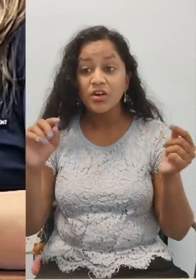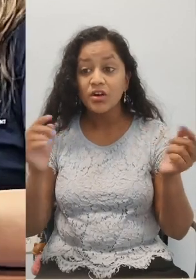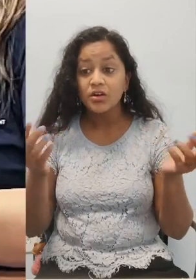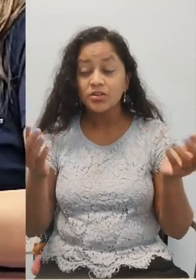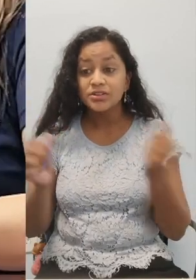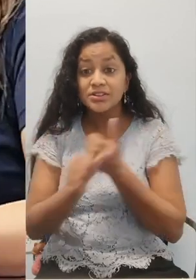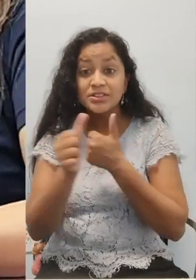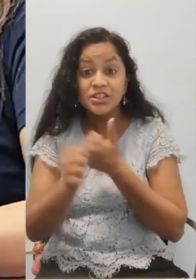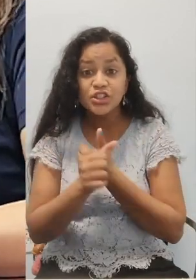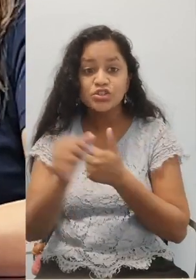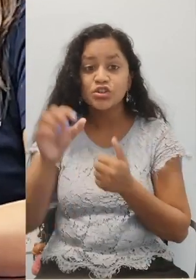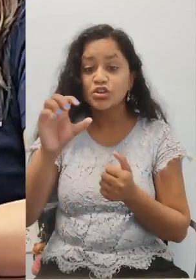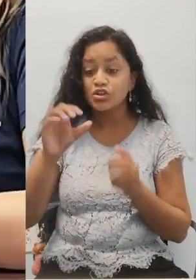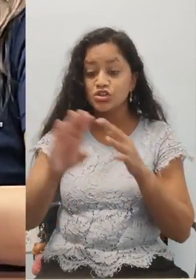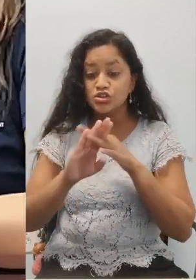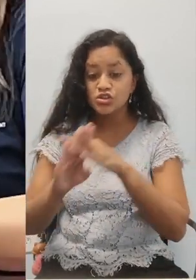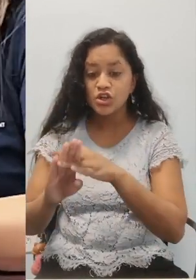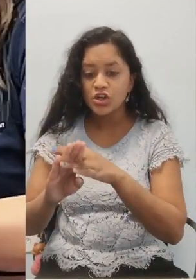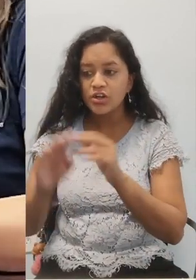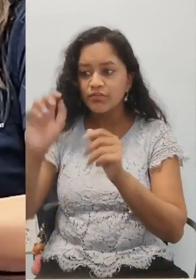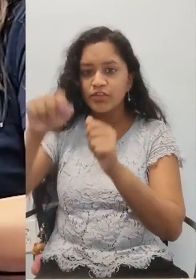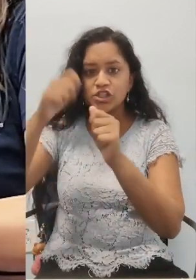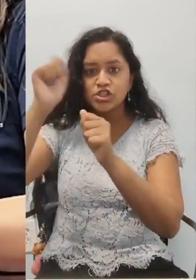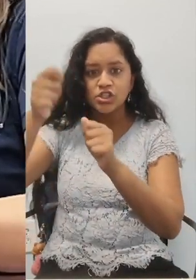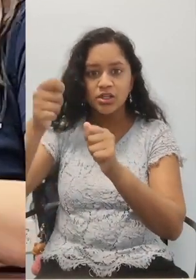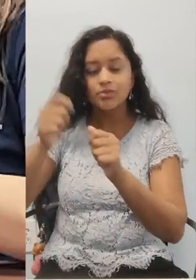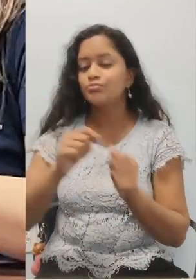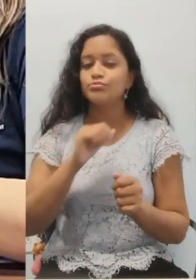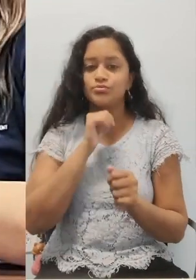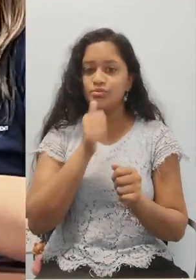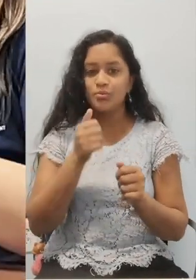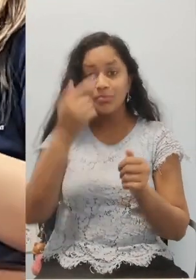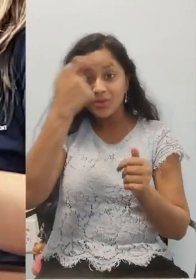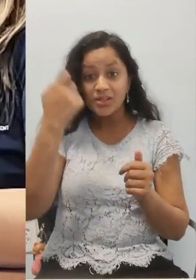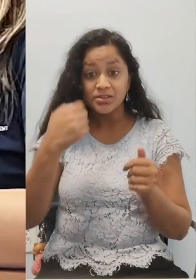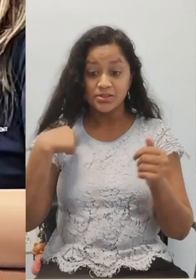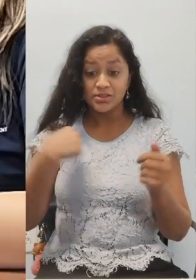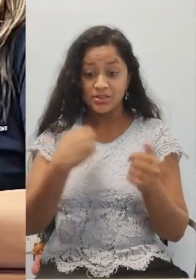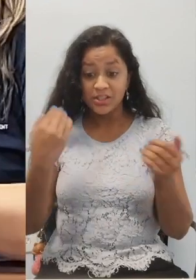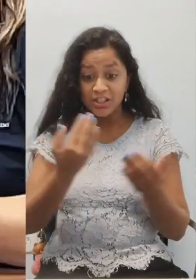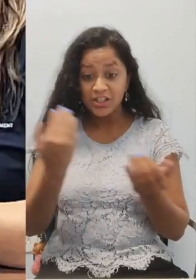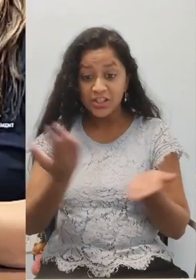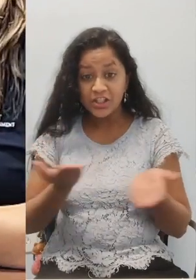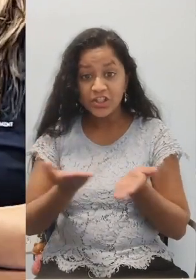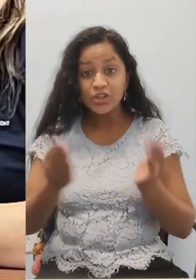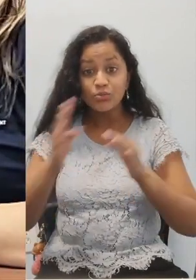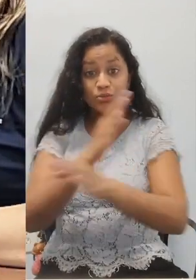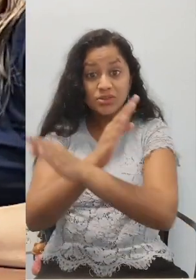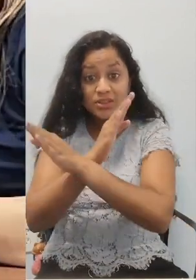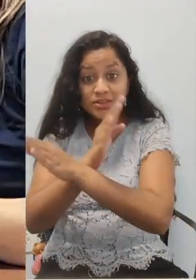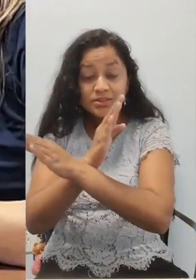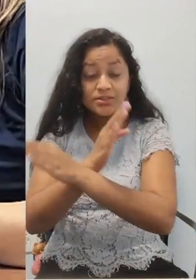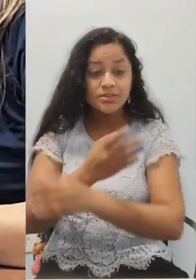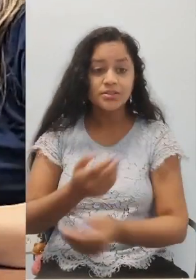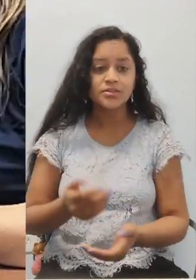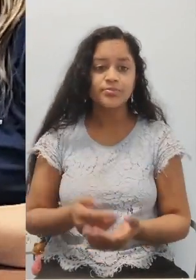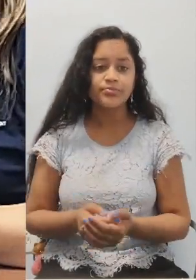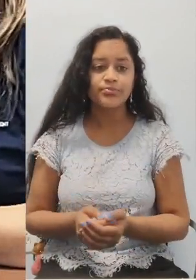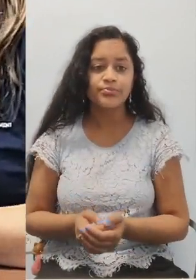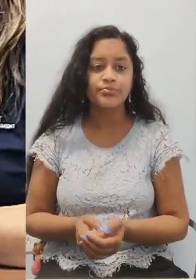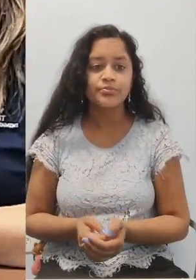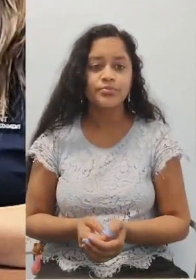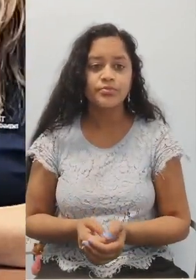like shark fisheries, right? Because there is no shark fishery here. But like I said, this incidental or